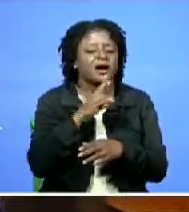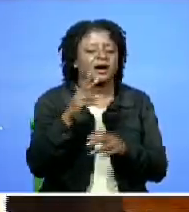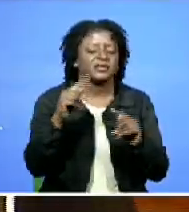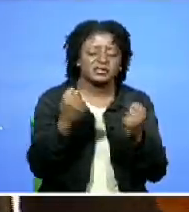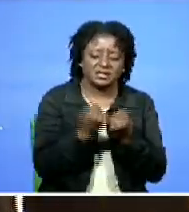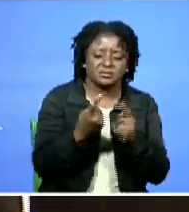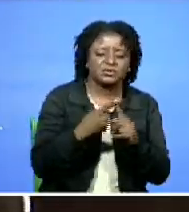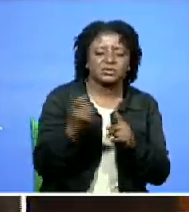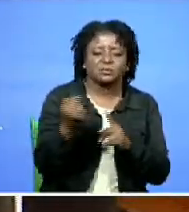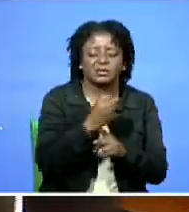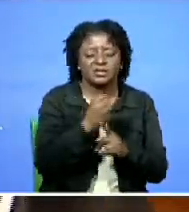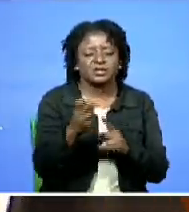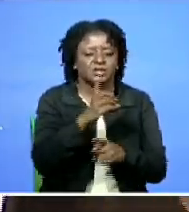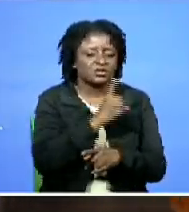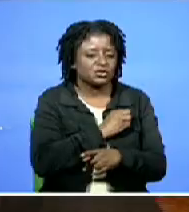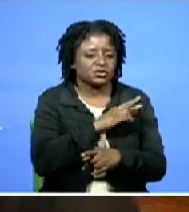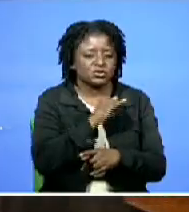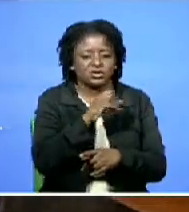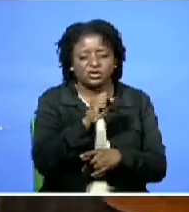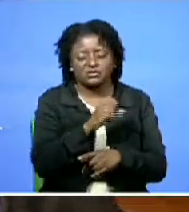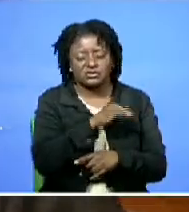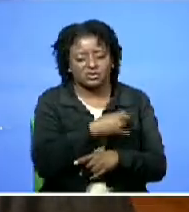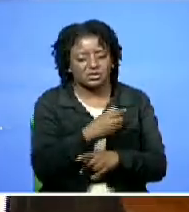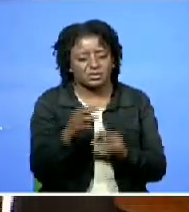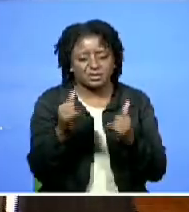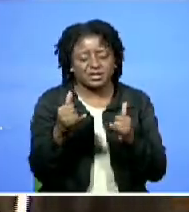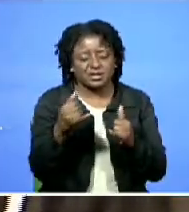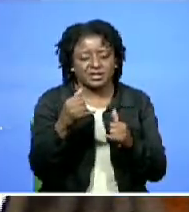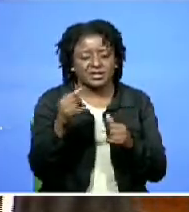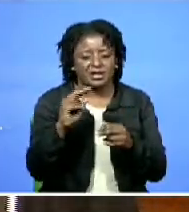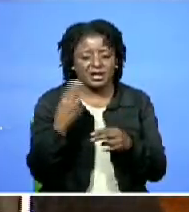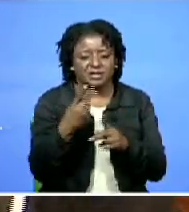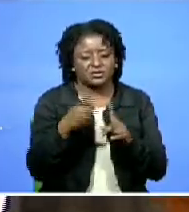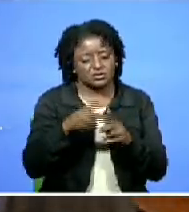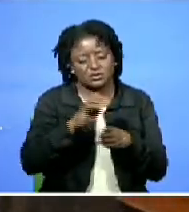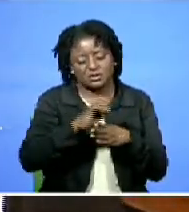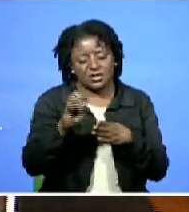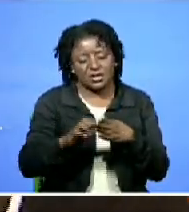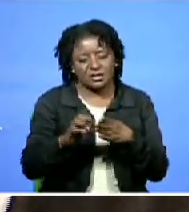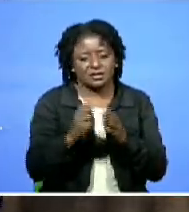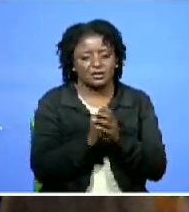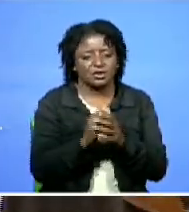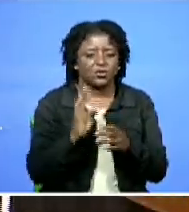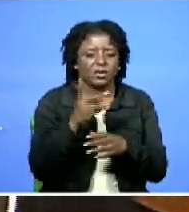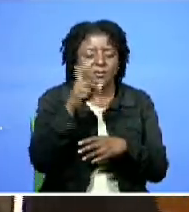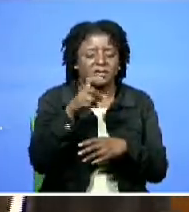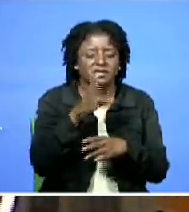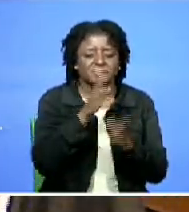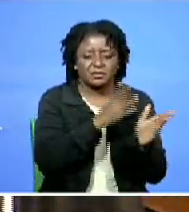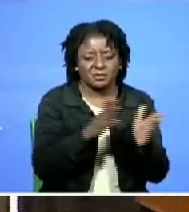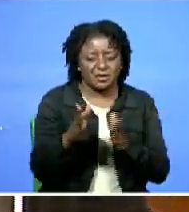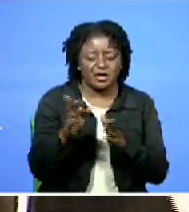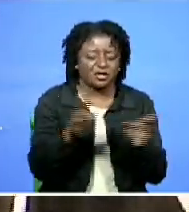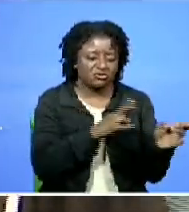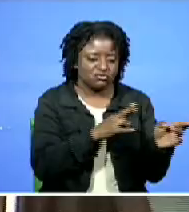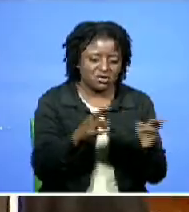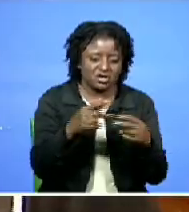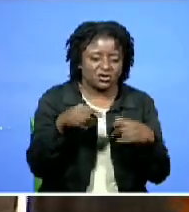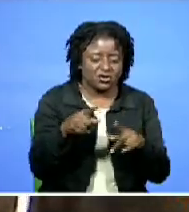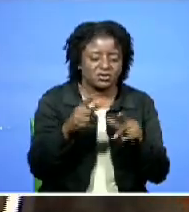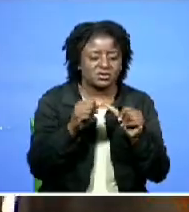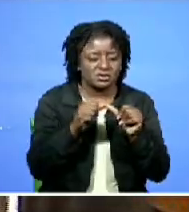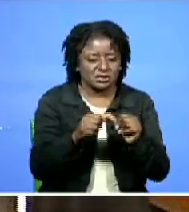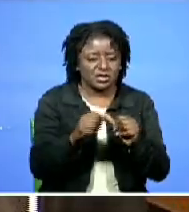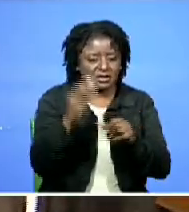right down to the wire. So basketball is a game of the night, so we got to be prepared and ready to go. Stay mentally tough, stay mentally ready, and